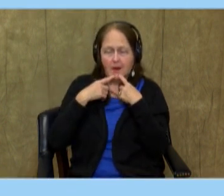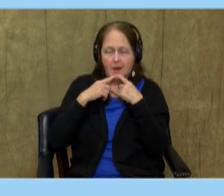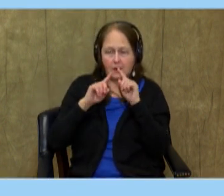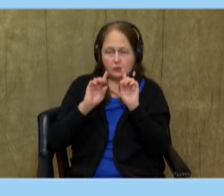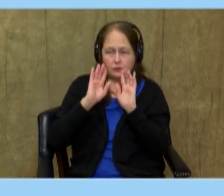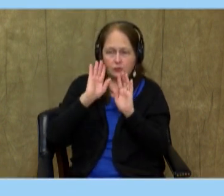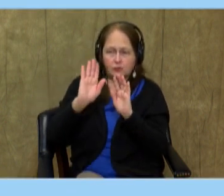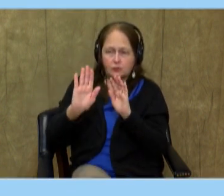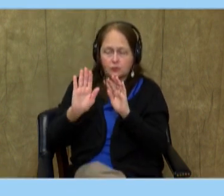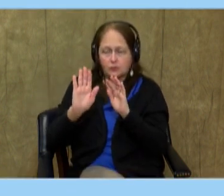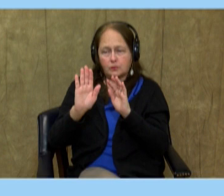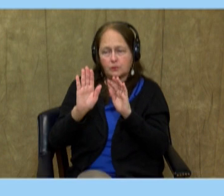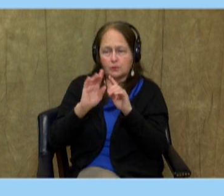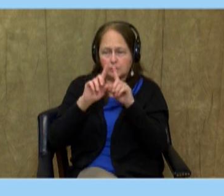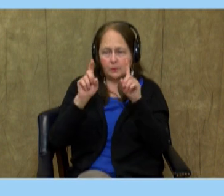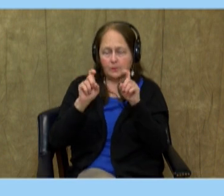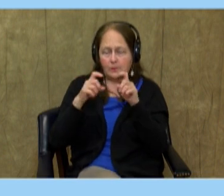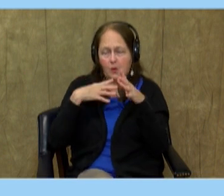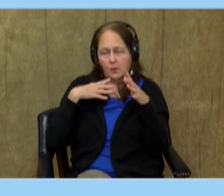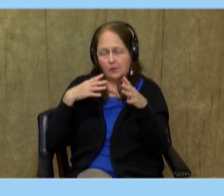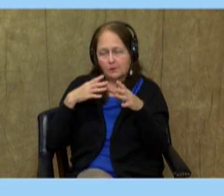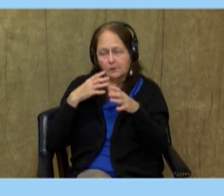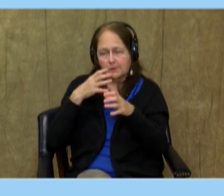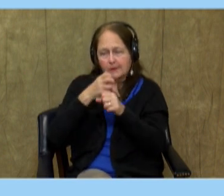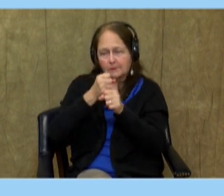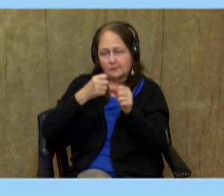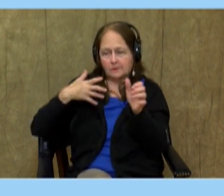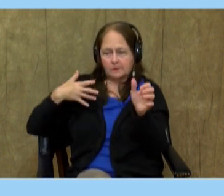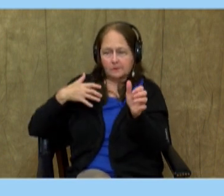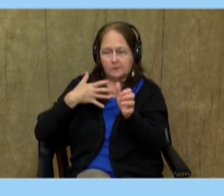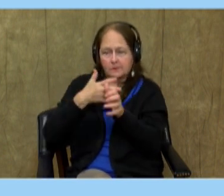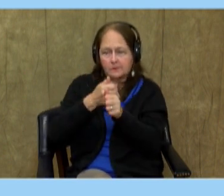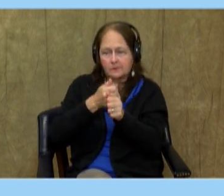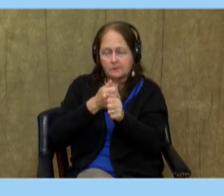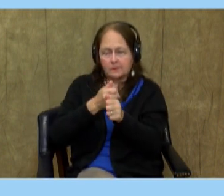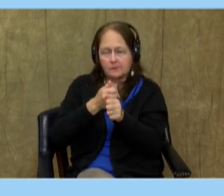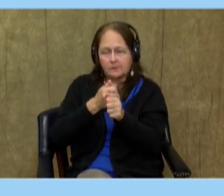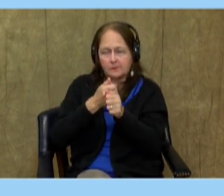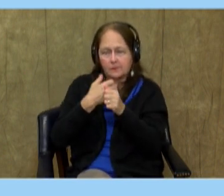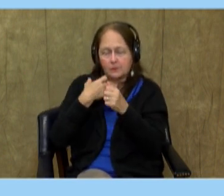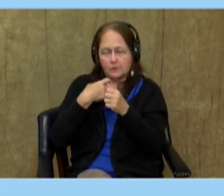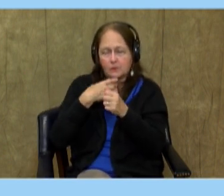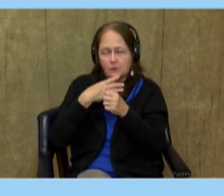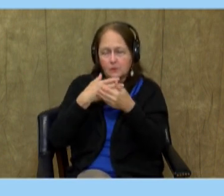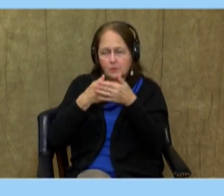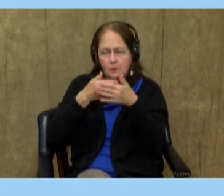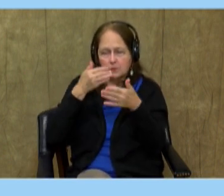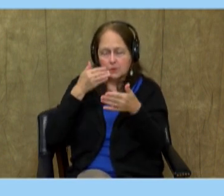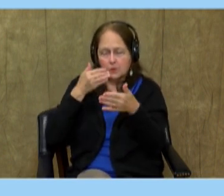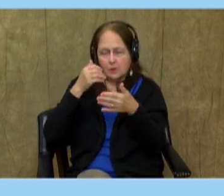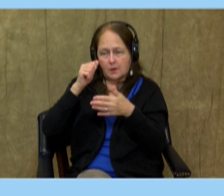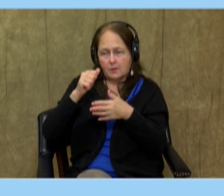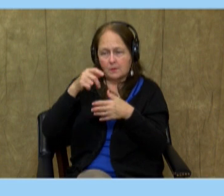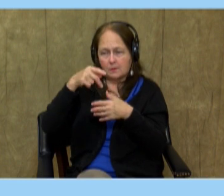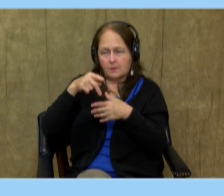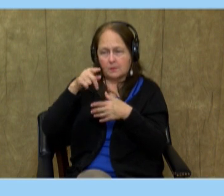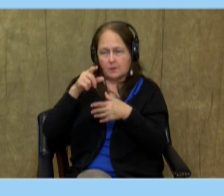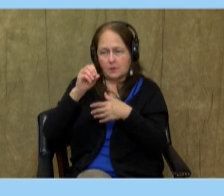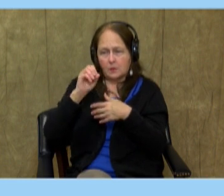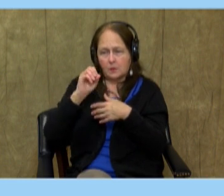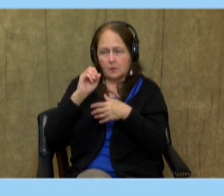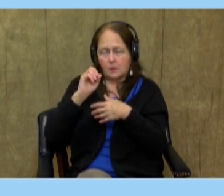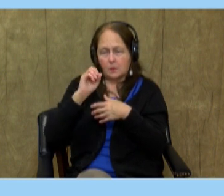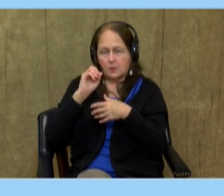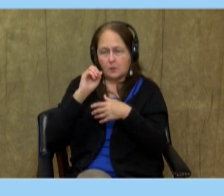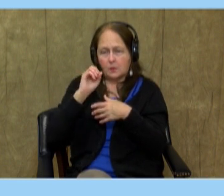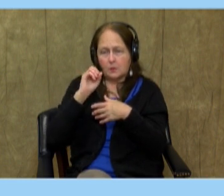to Apollo, though, I want to catch you up with some stuff that I've kind of already talked to my students about. before we can get to the Apollo, we kind of need to